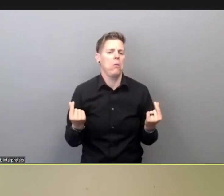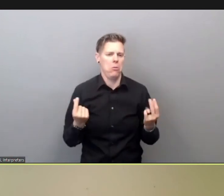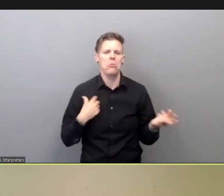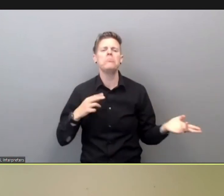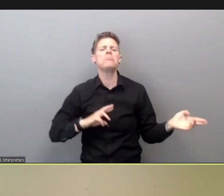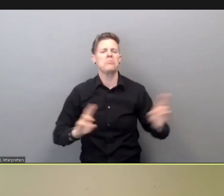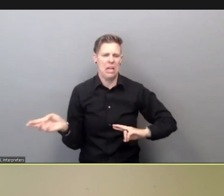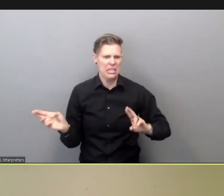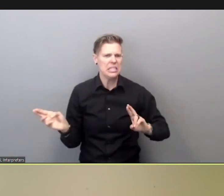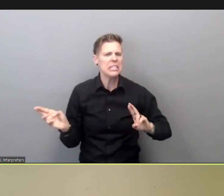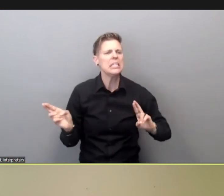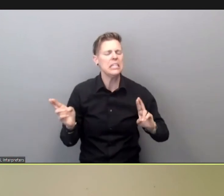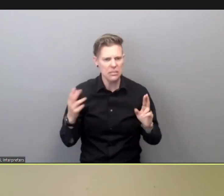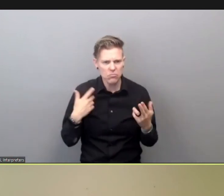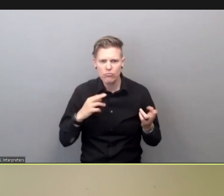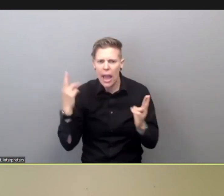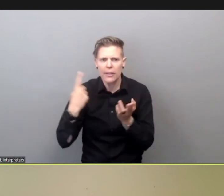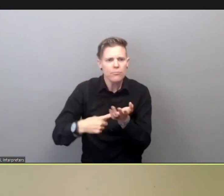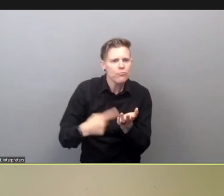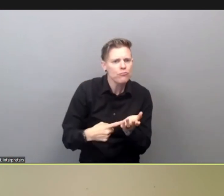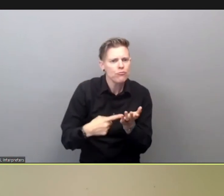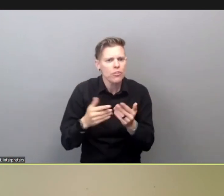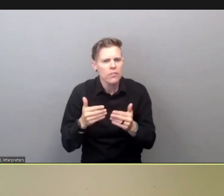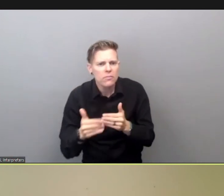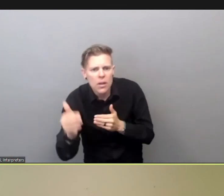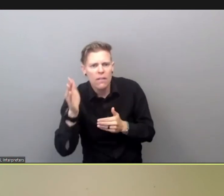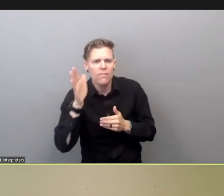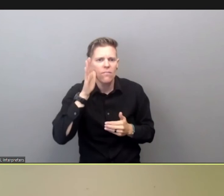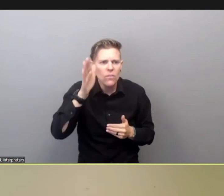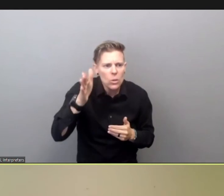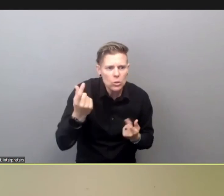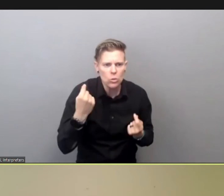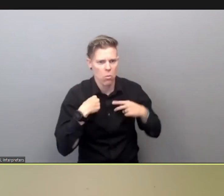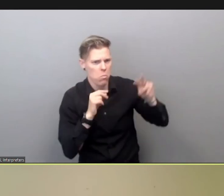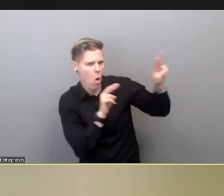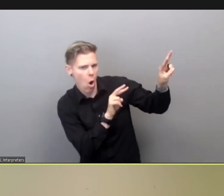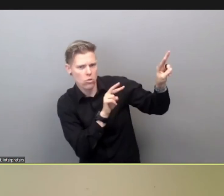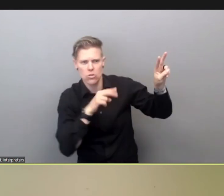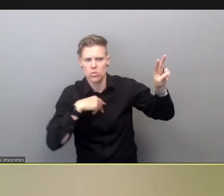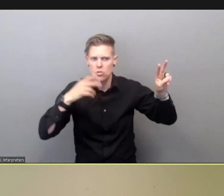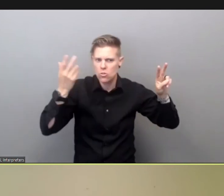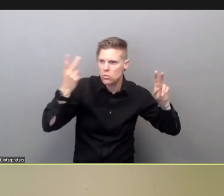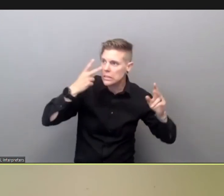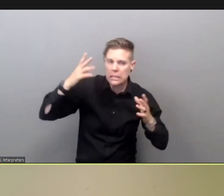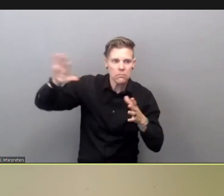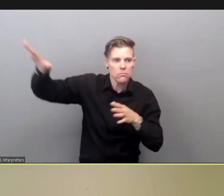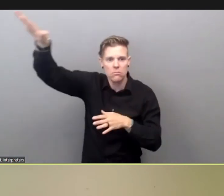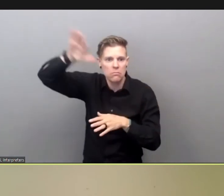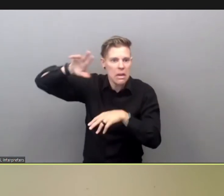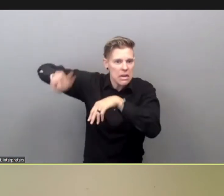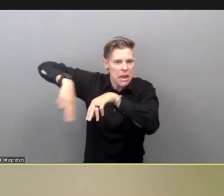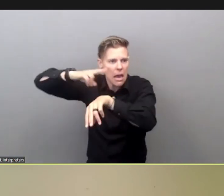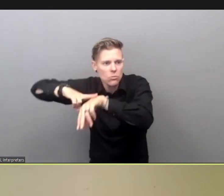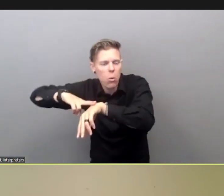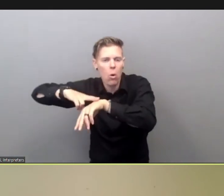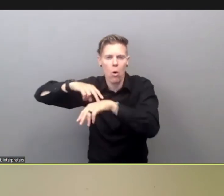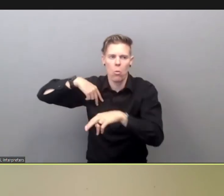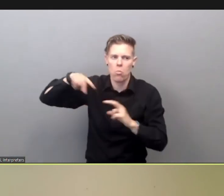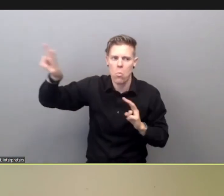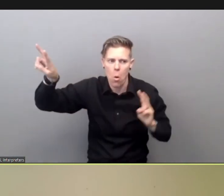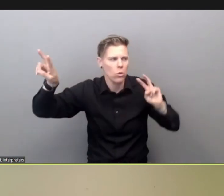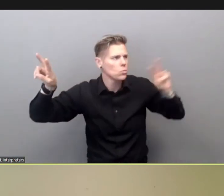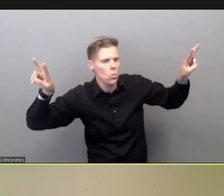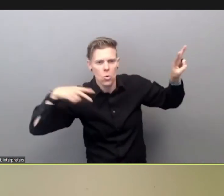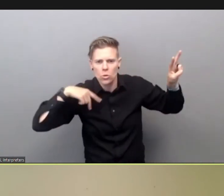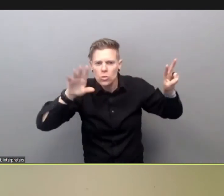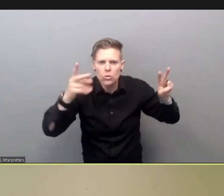We're paying attention to what's happening on a national level and learning from what other states are doing and finding out about economic